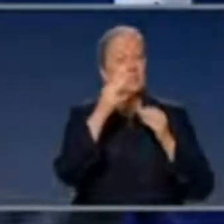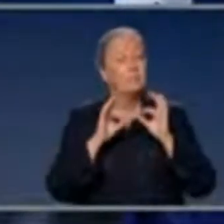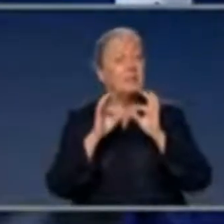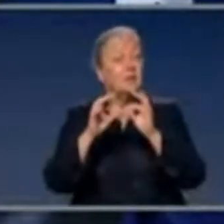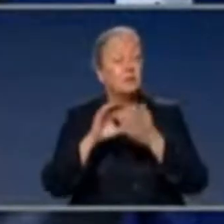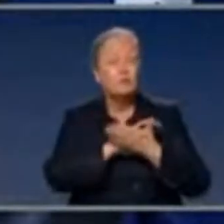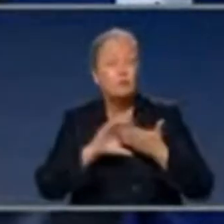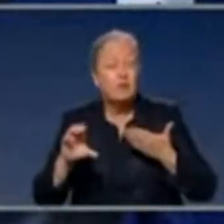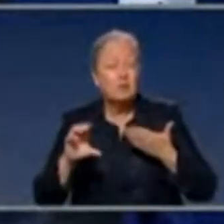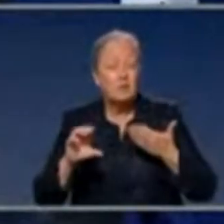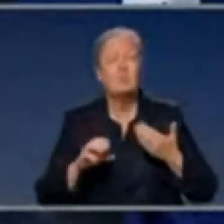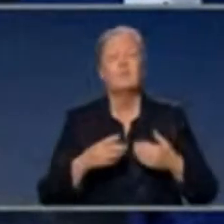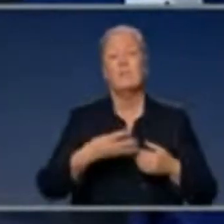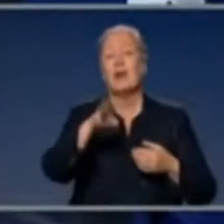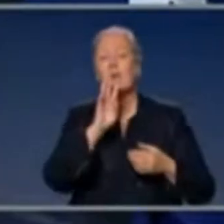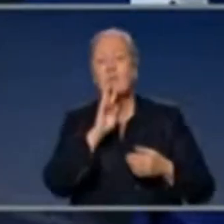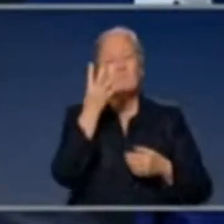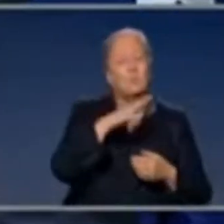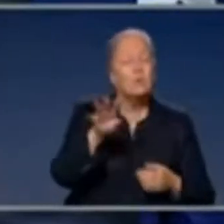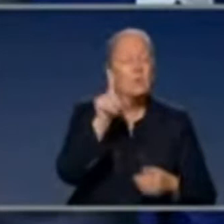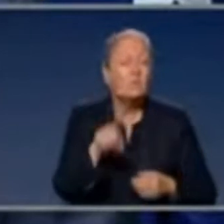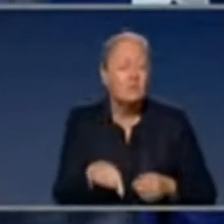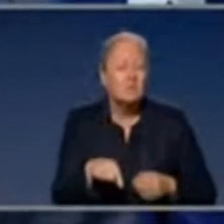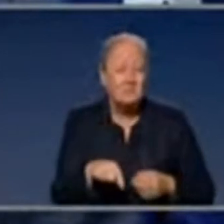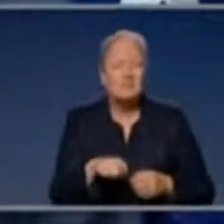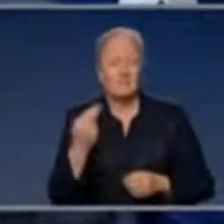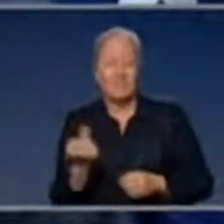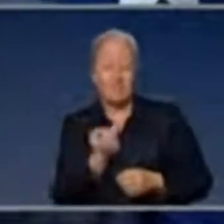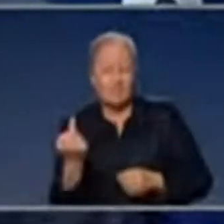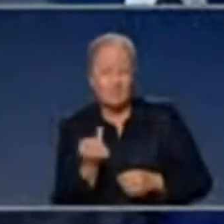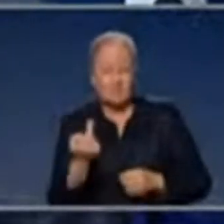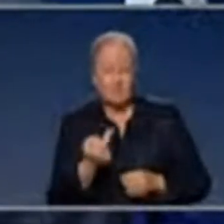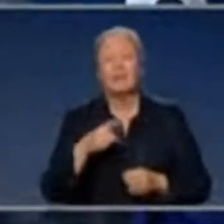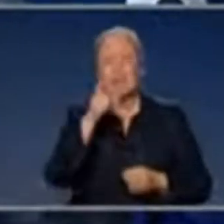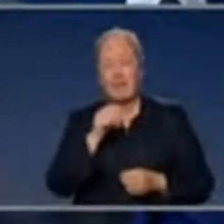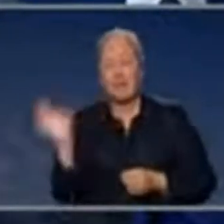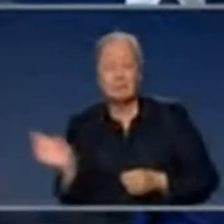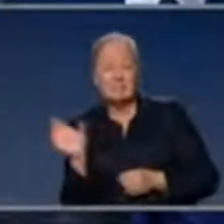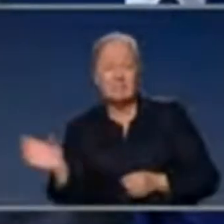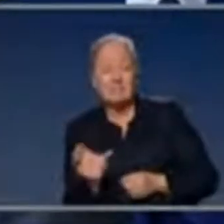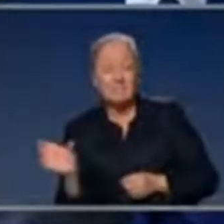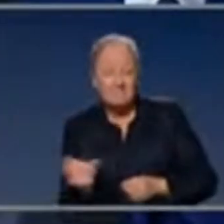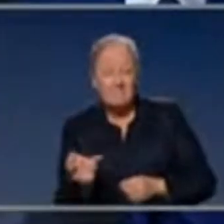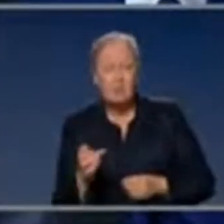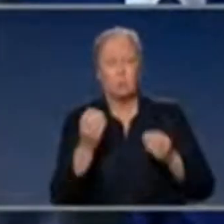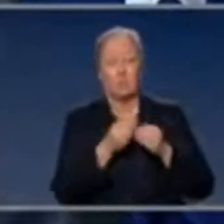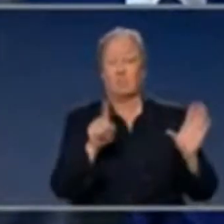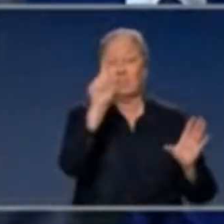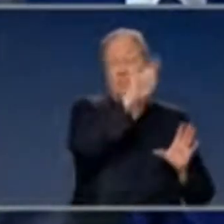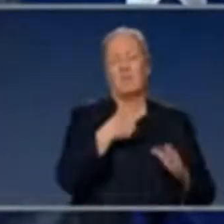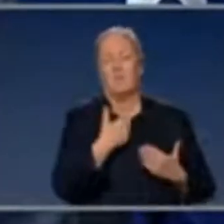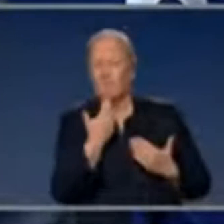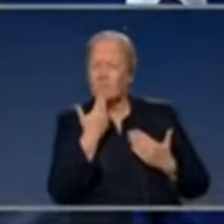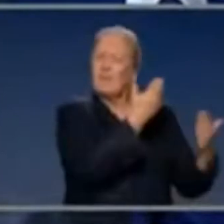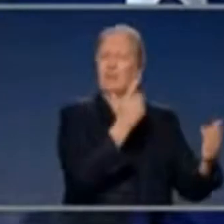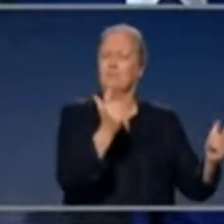340,000 training places, fully funded, secured in the arrangement between all the states and territories and the Commonwealth. And I thank the Western